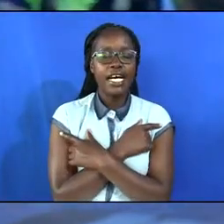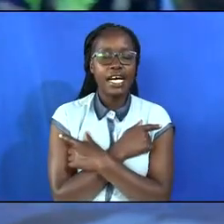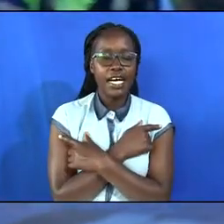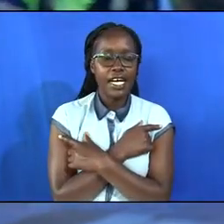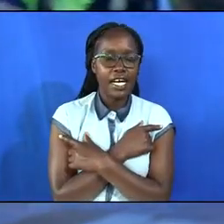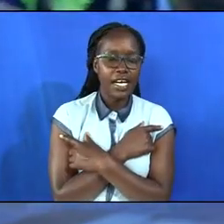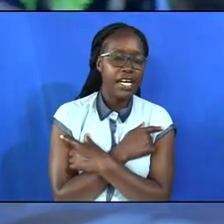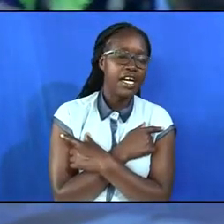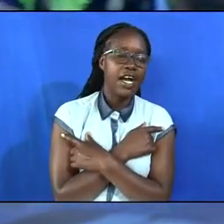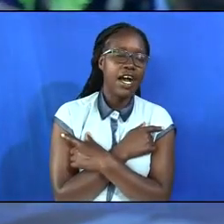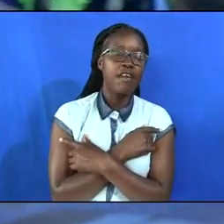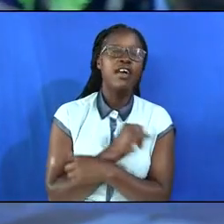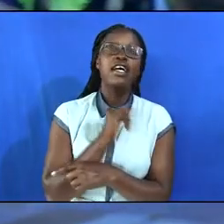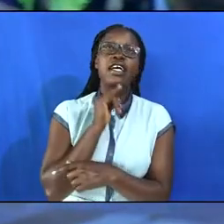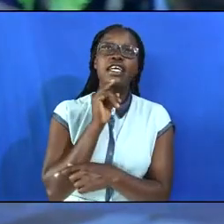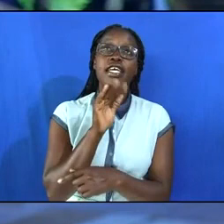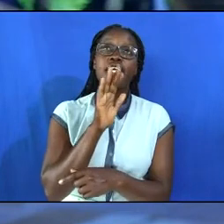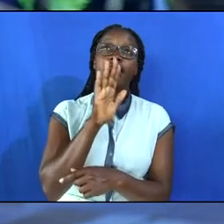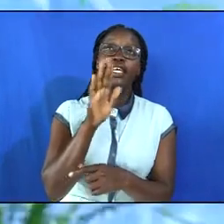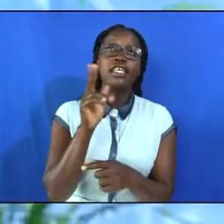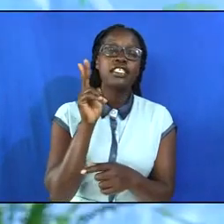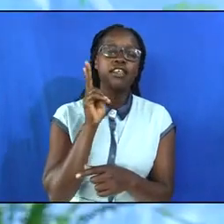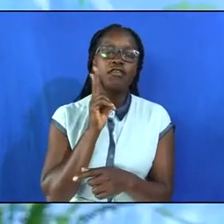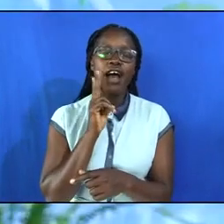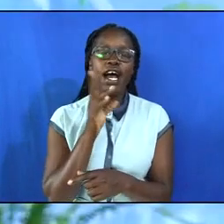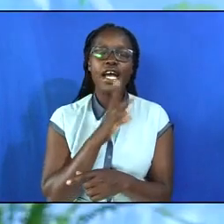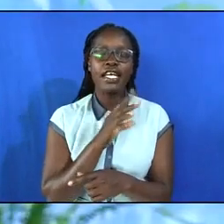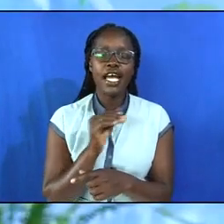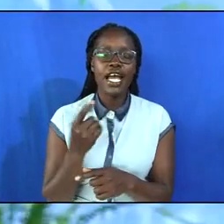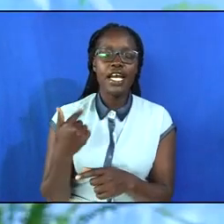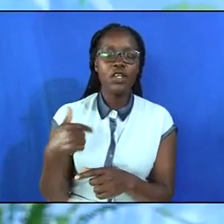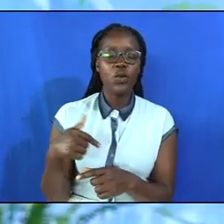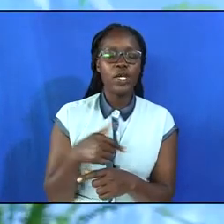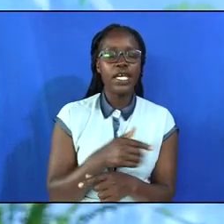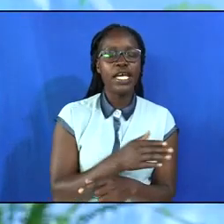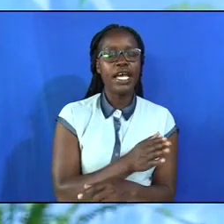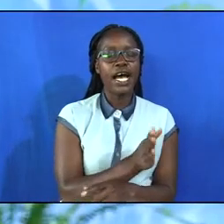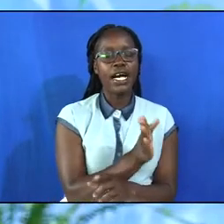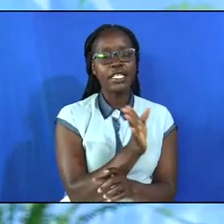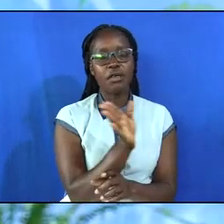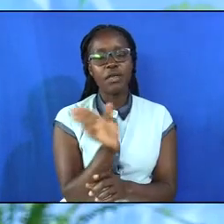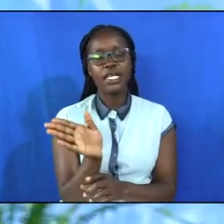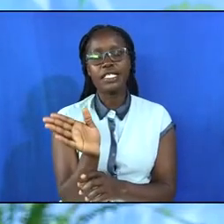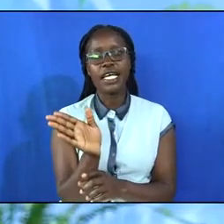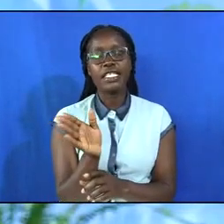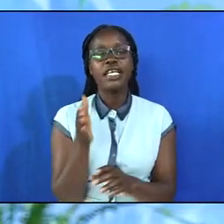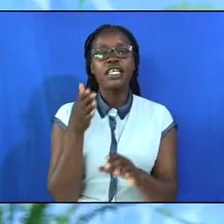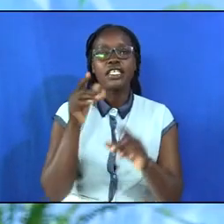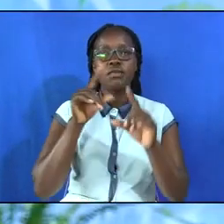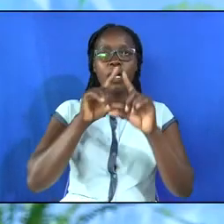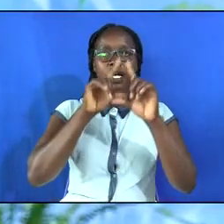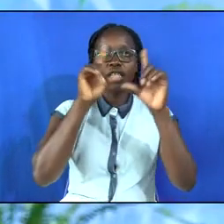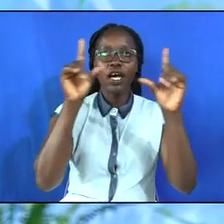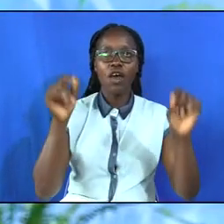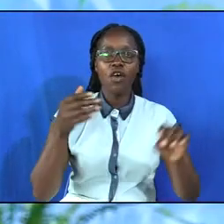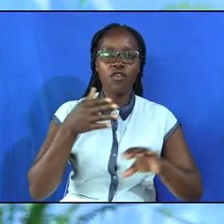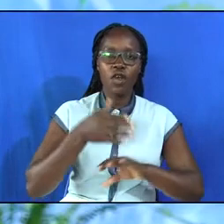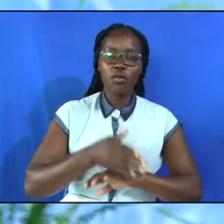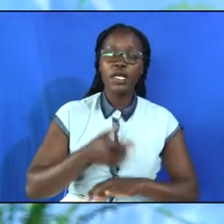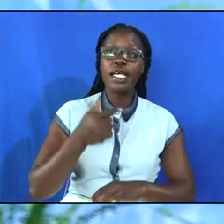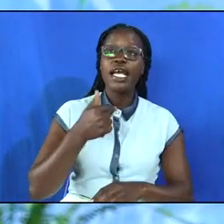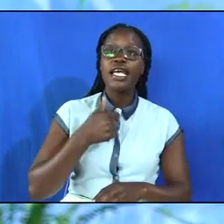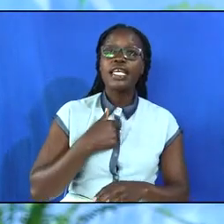is love. He is the vines and we are the branches. His